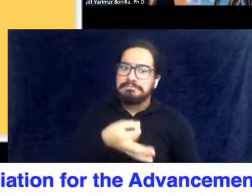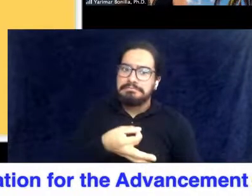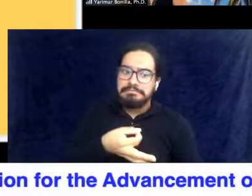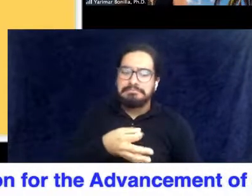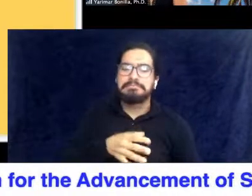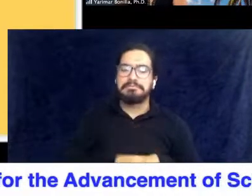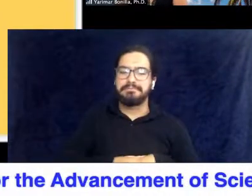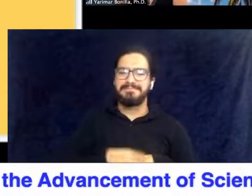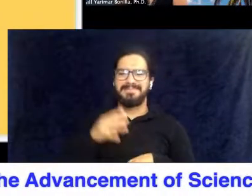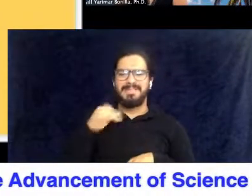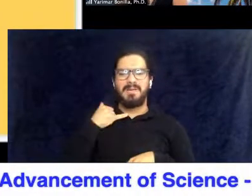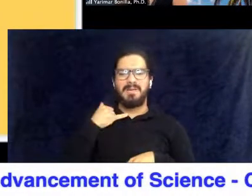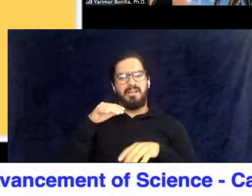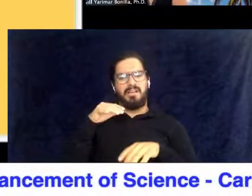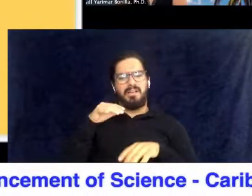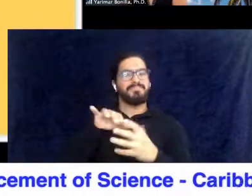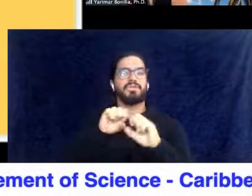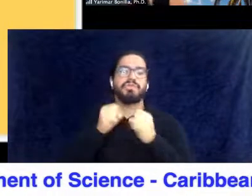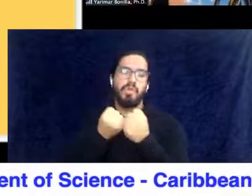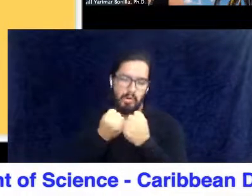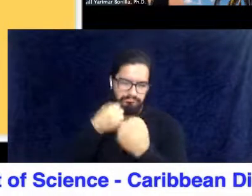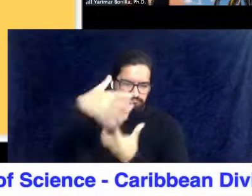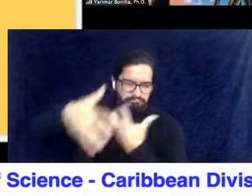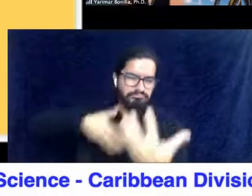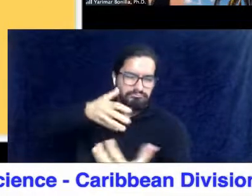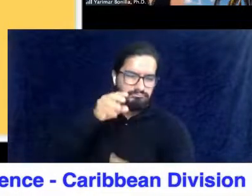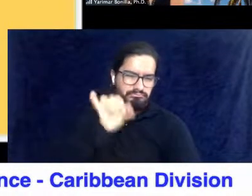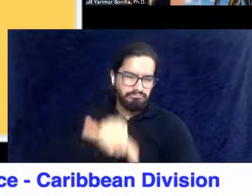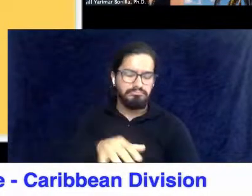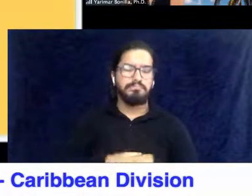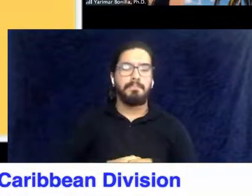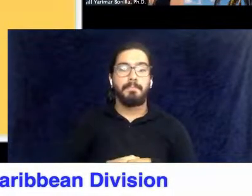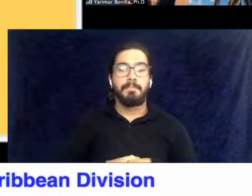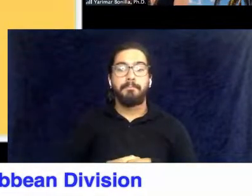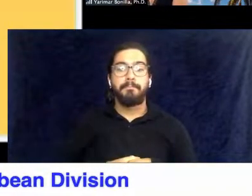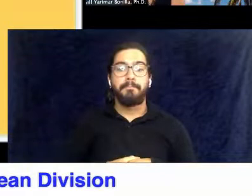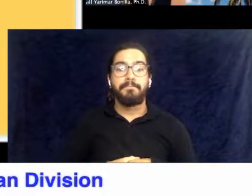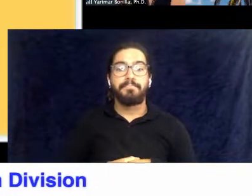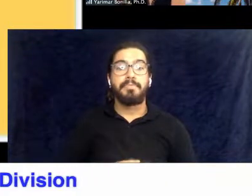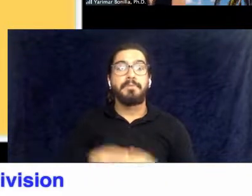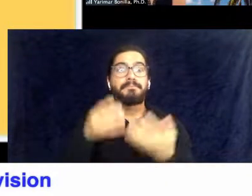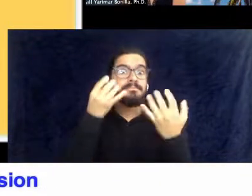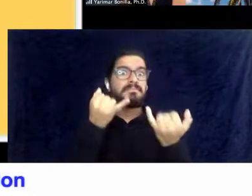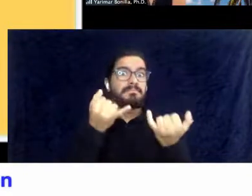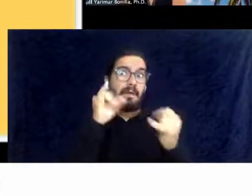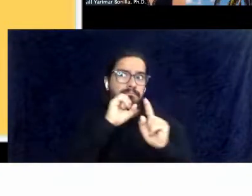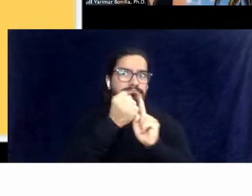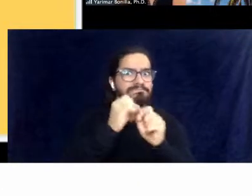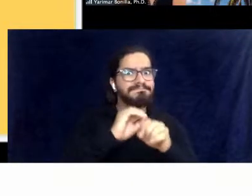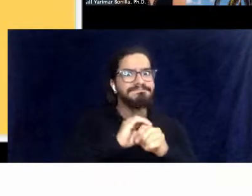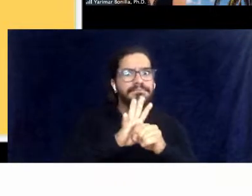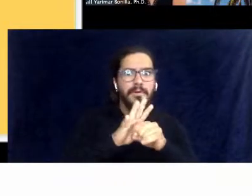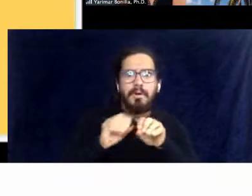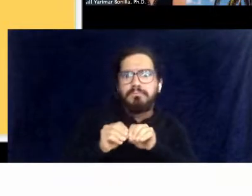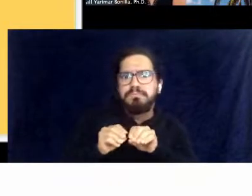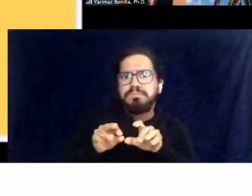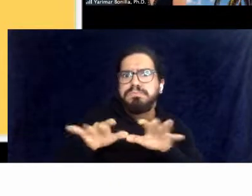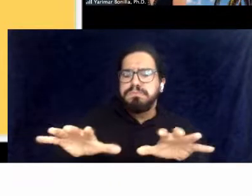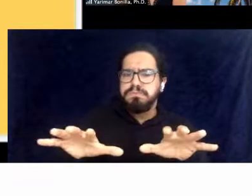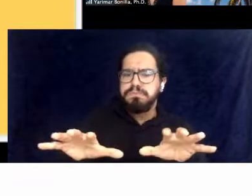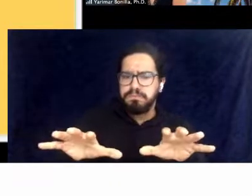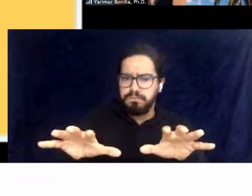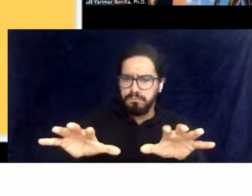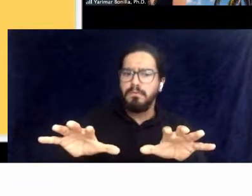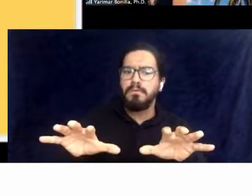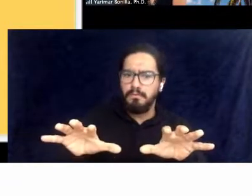scientist. But I think also, especially during the pandemic, it's been really hard for me in a way to find